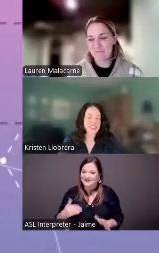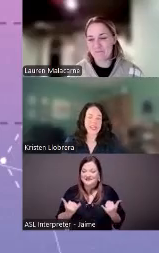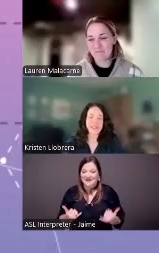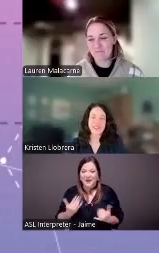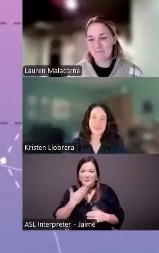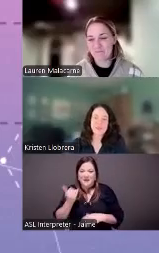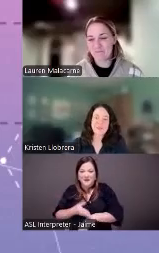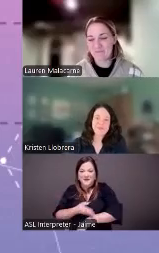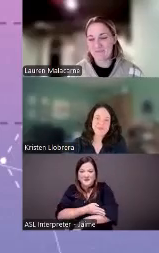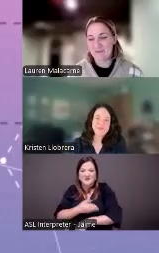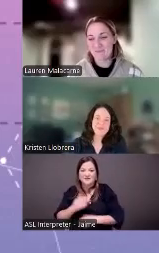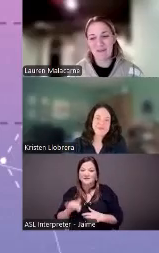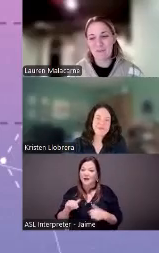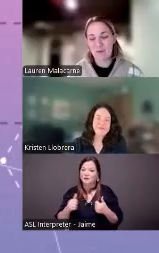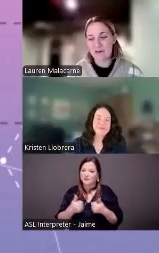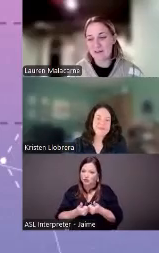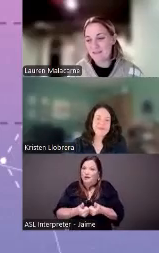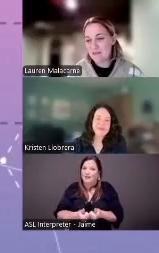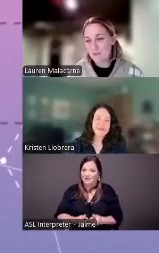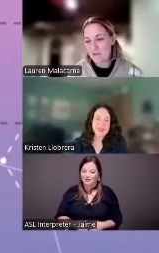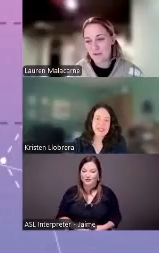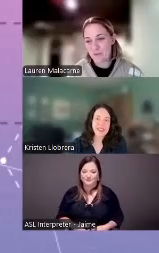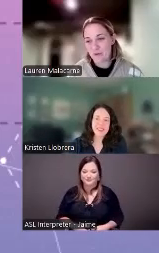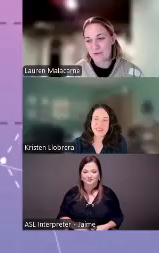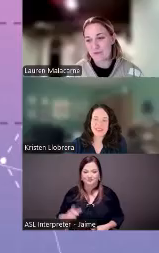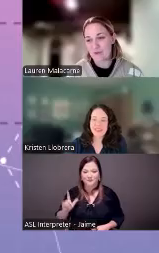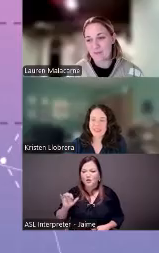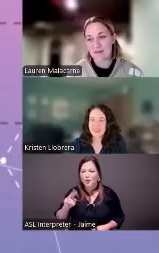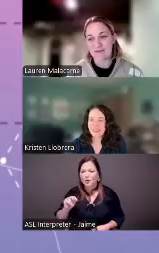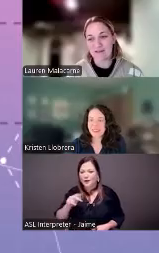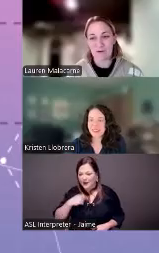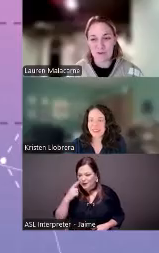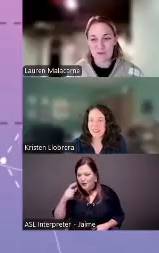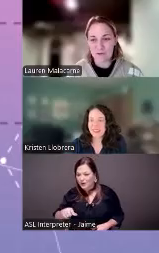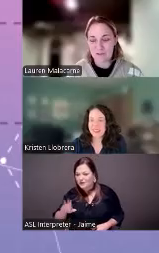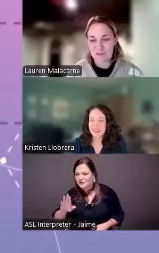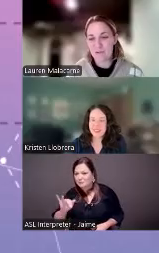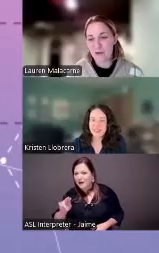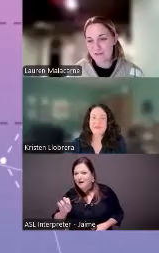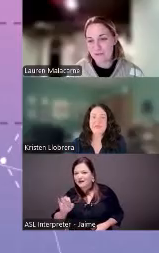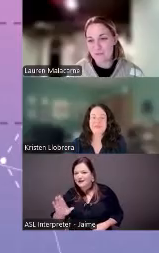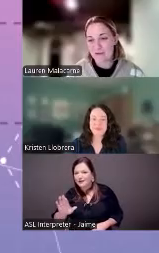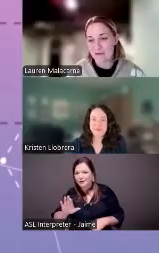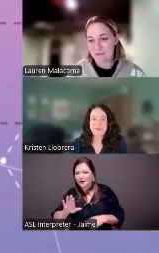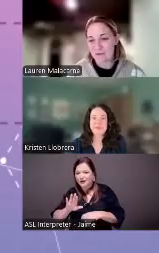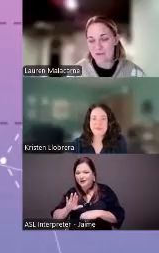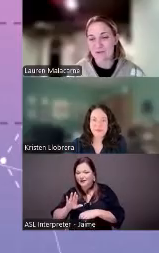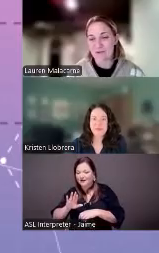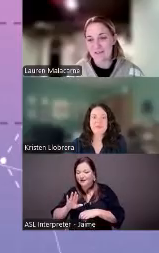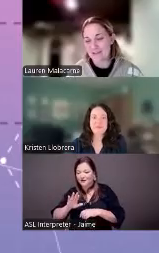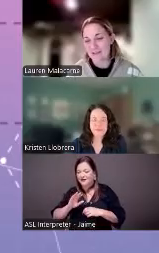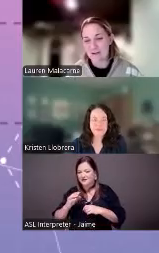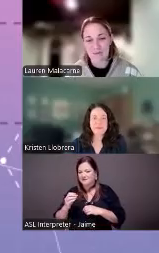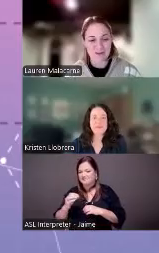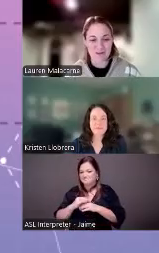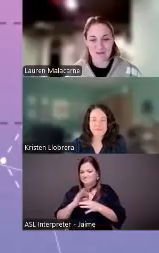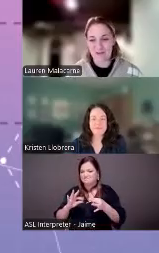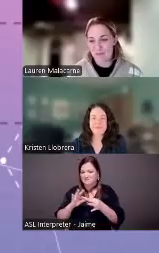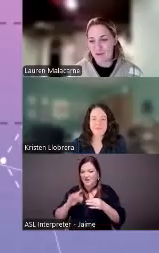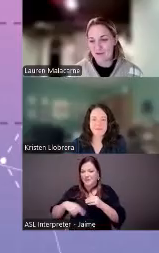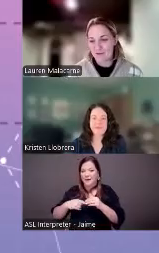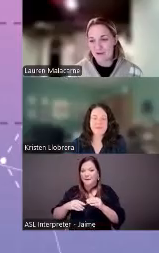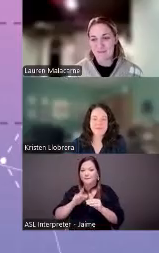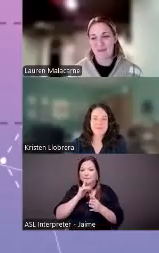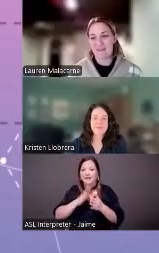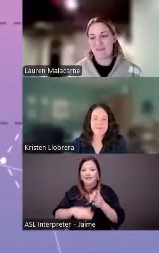that was a challenge. And Bonnie, I see your question about using a plain language consultant. We'll get to plain language translation here in a minute, so I'll just kind